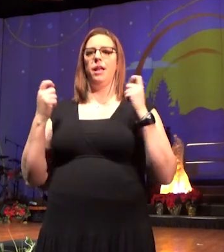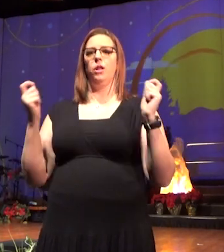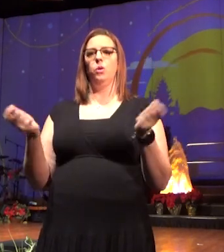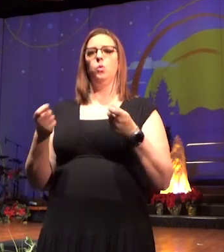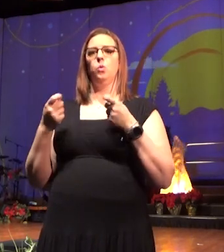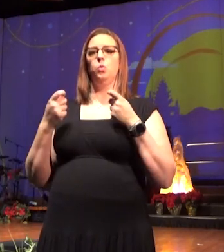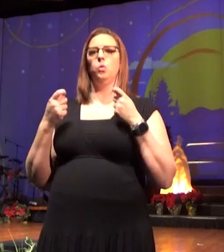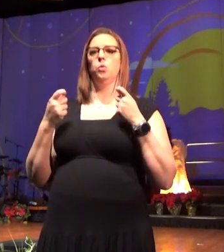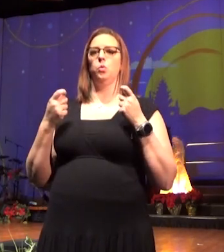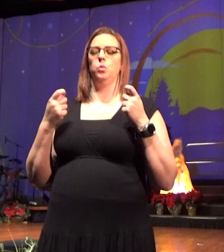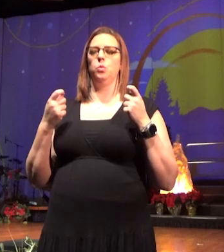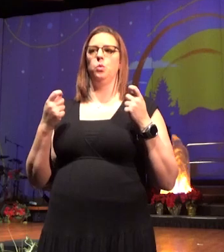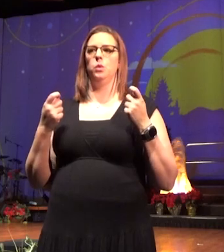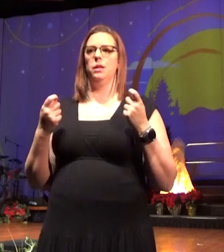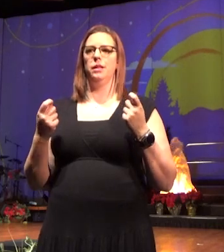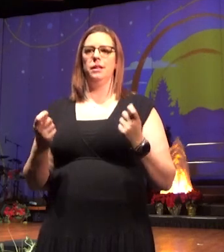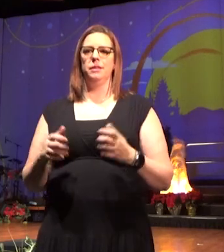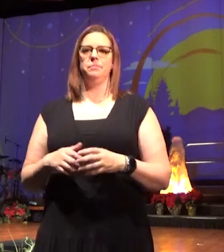yeah.